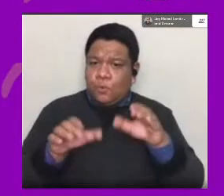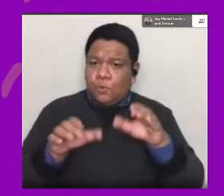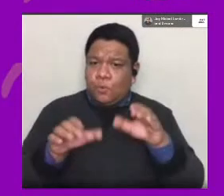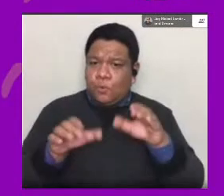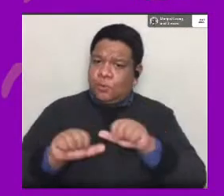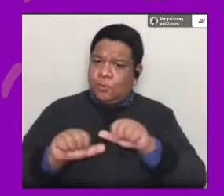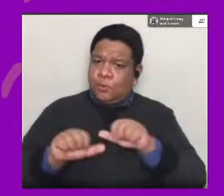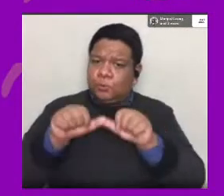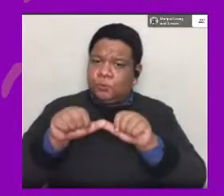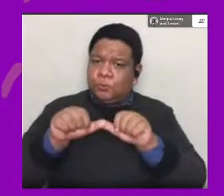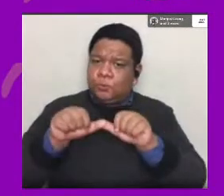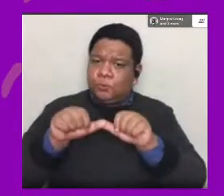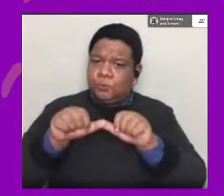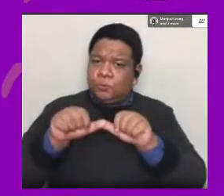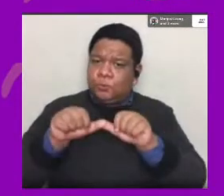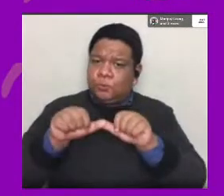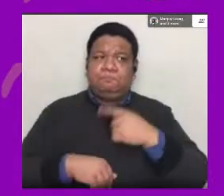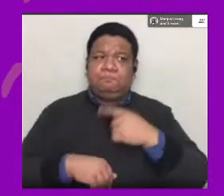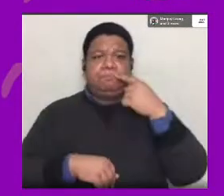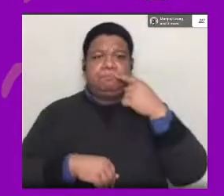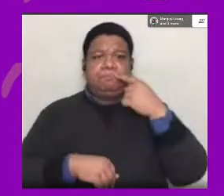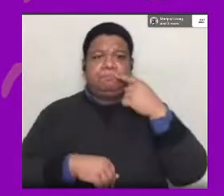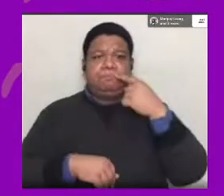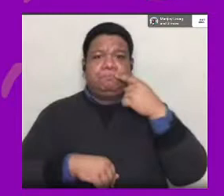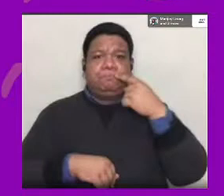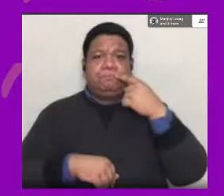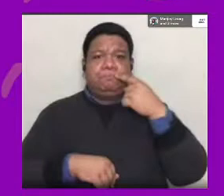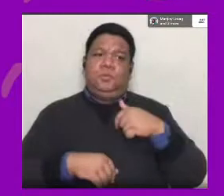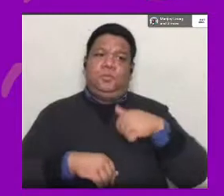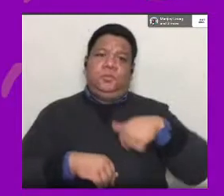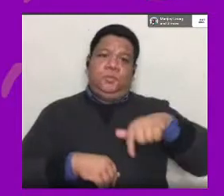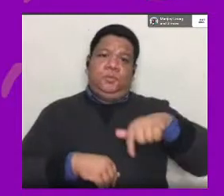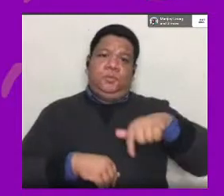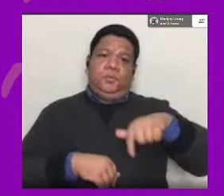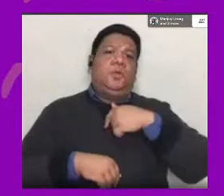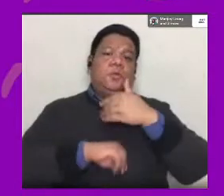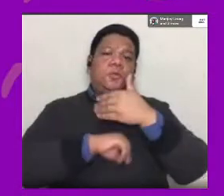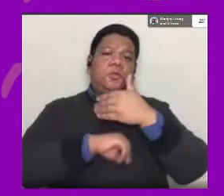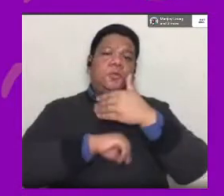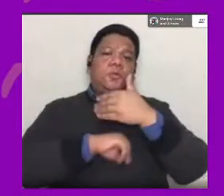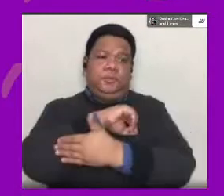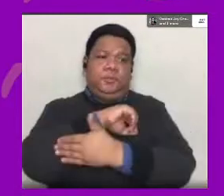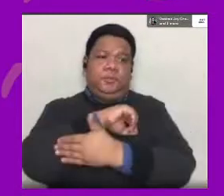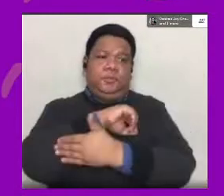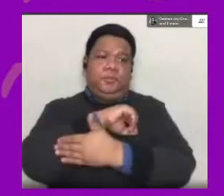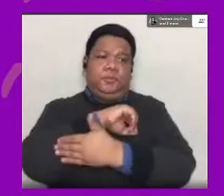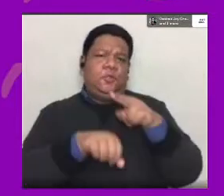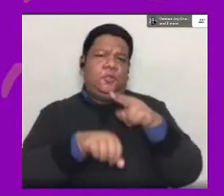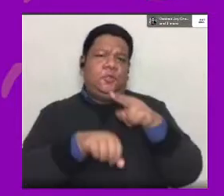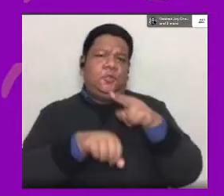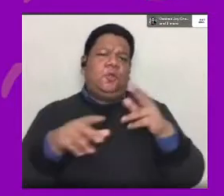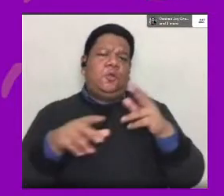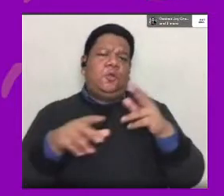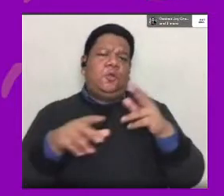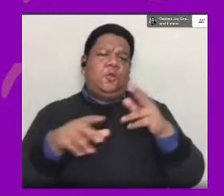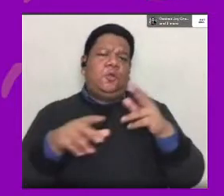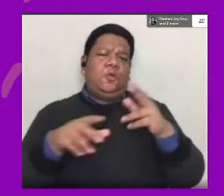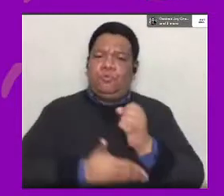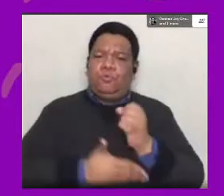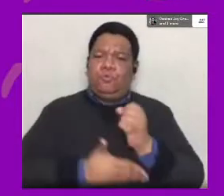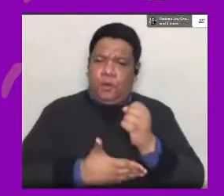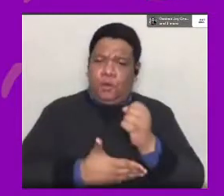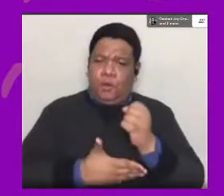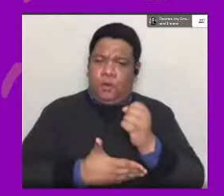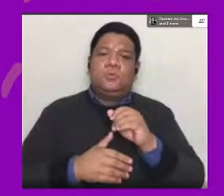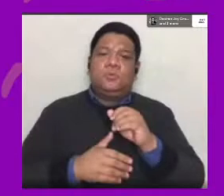to perform our mandate as the country's national human rights institution and the gender ombud under the Magna Carta